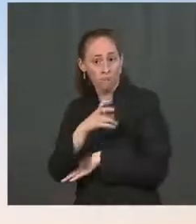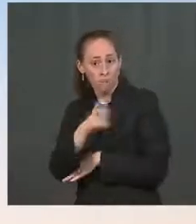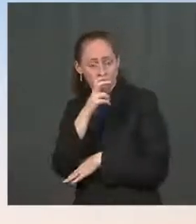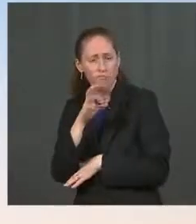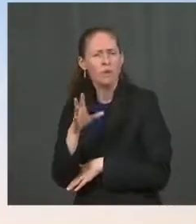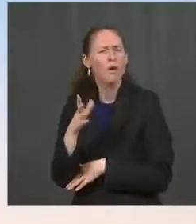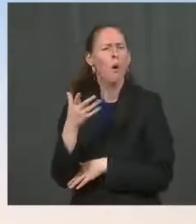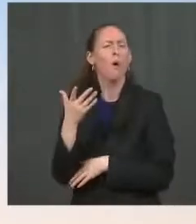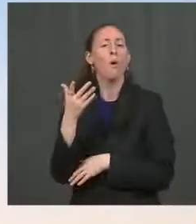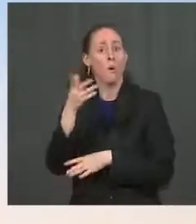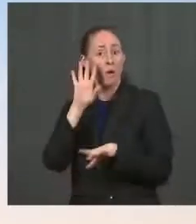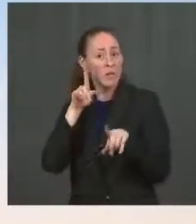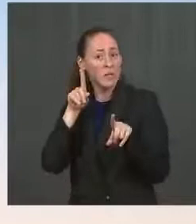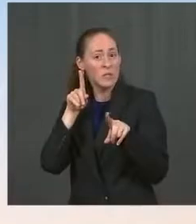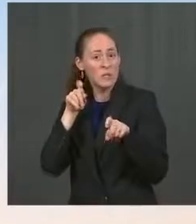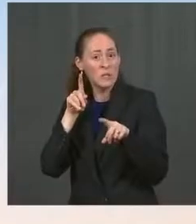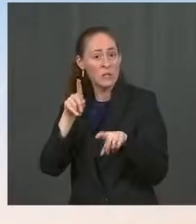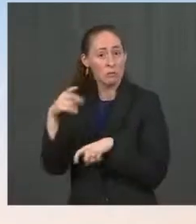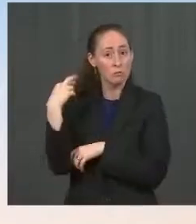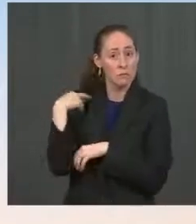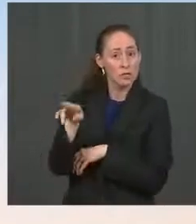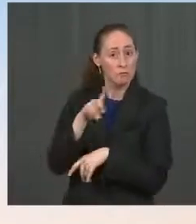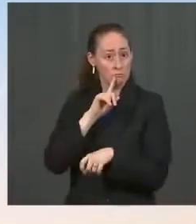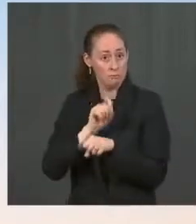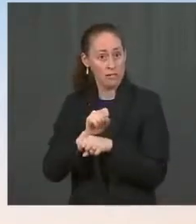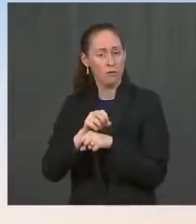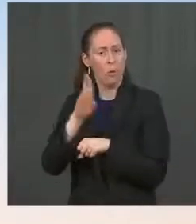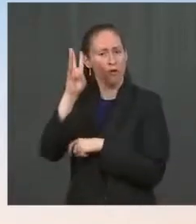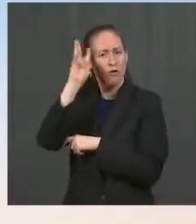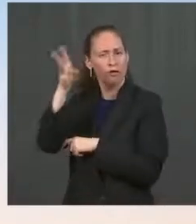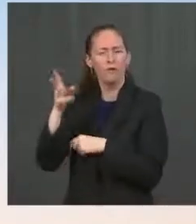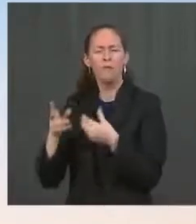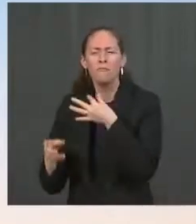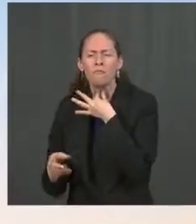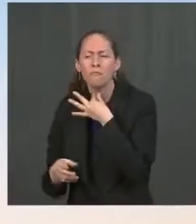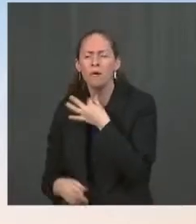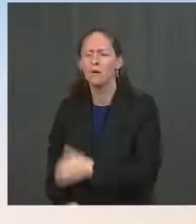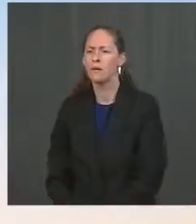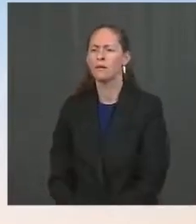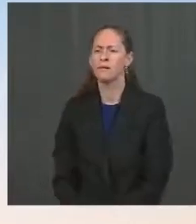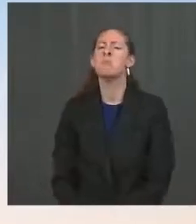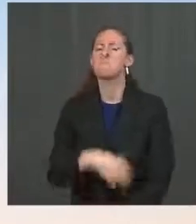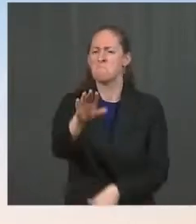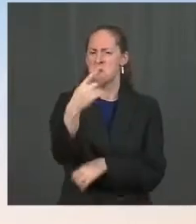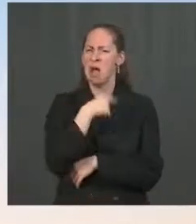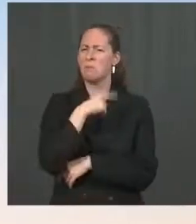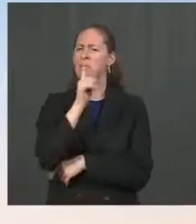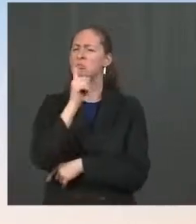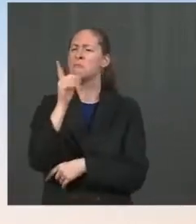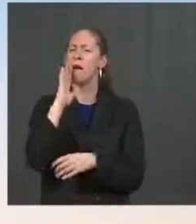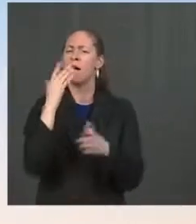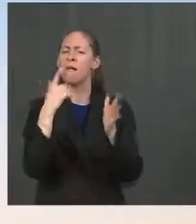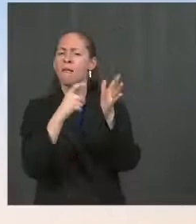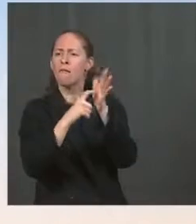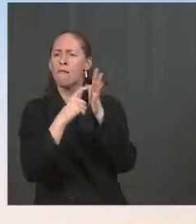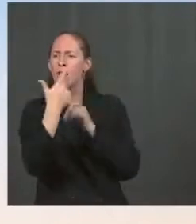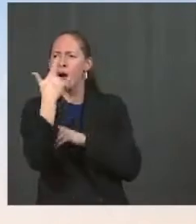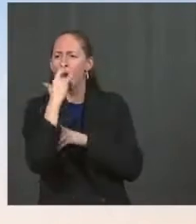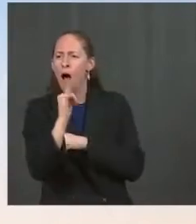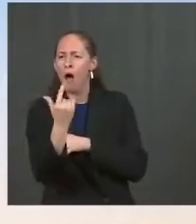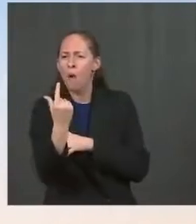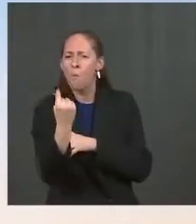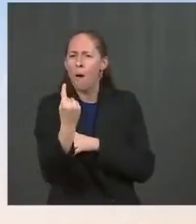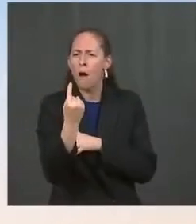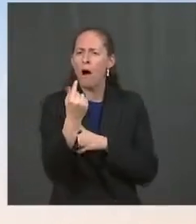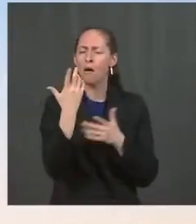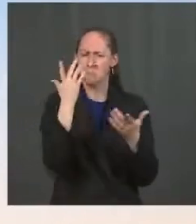the federal government? I'm sure there'll be requirements as to what, how somebody would convey what their request for an exemption would be, and I'm sure we can get you